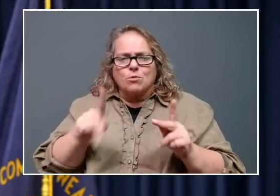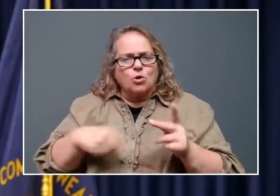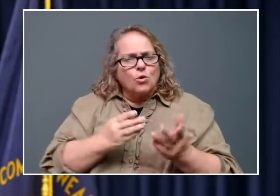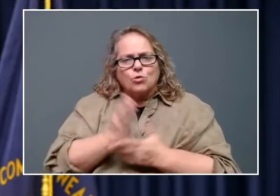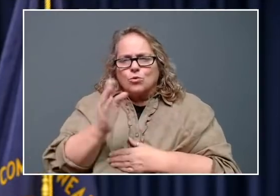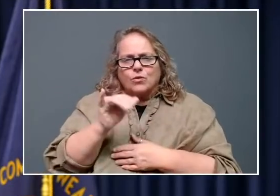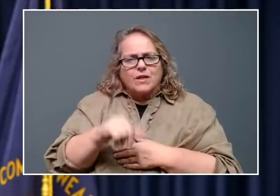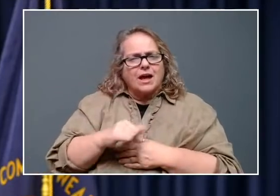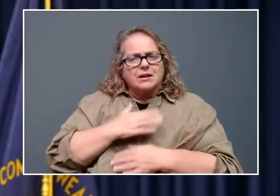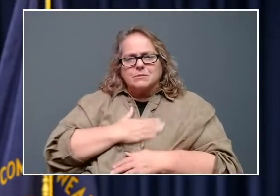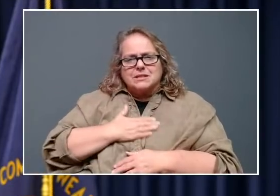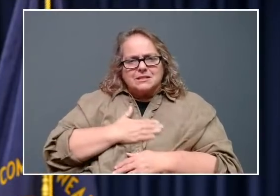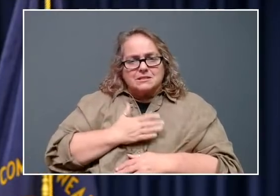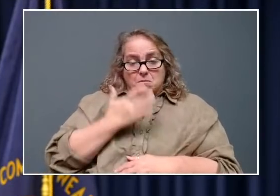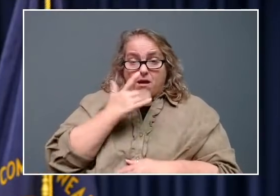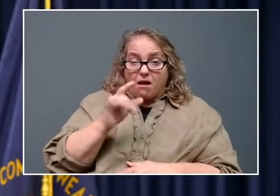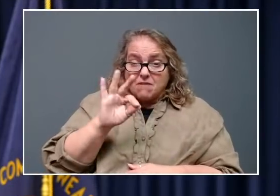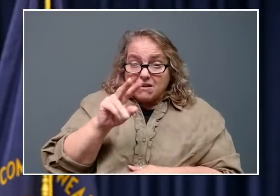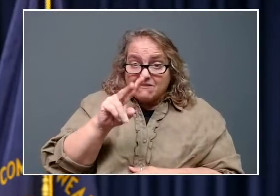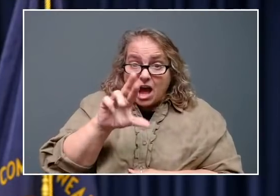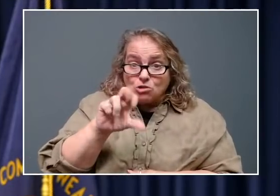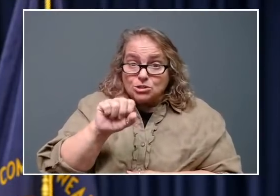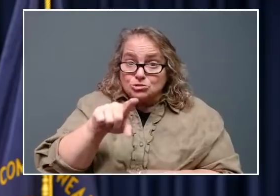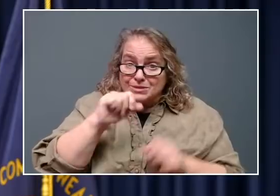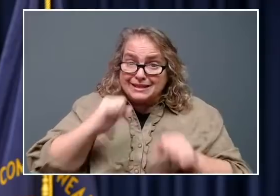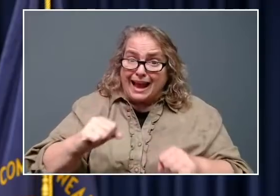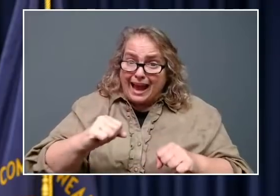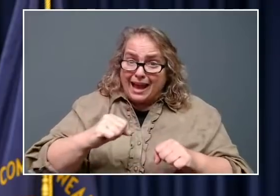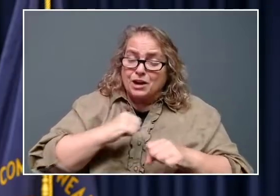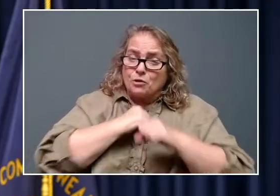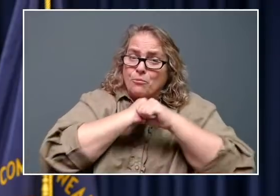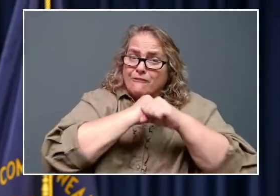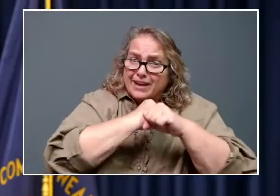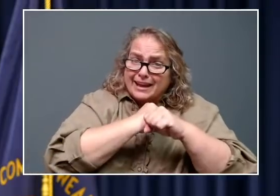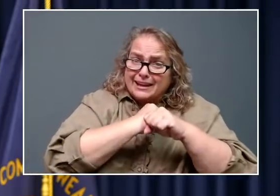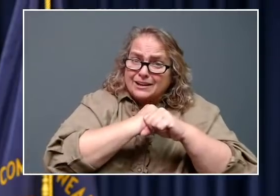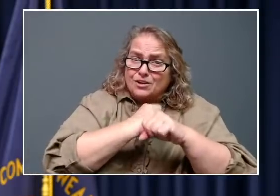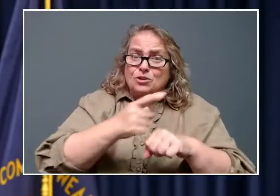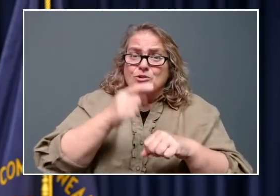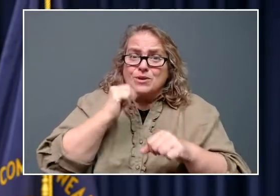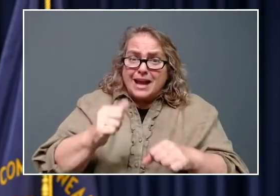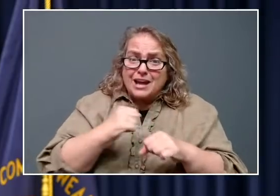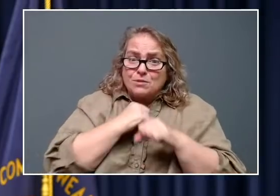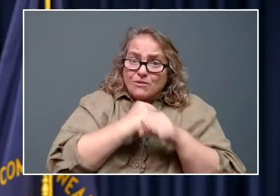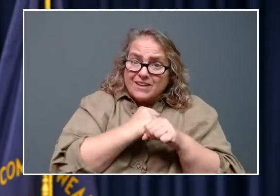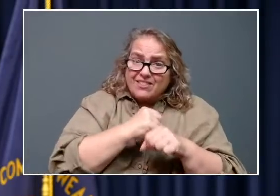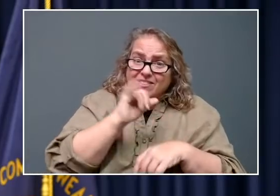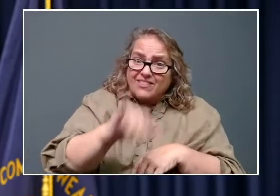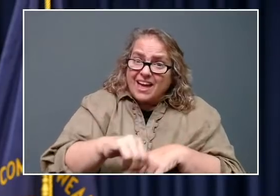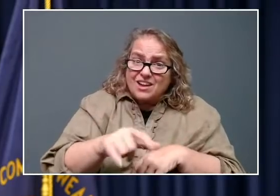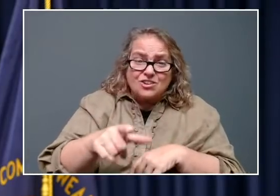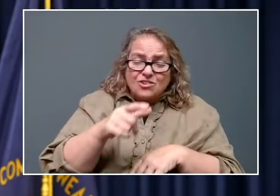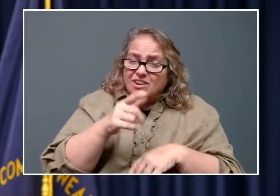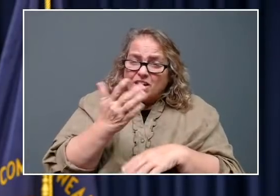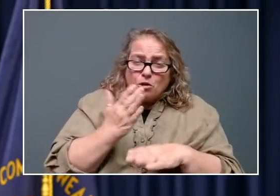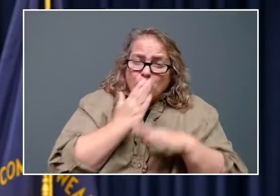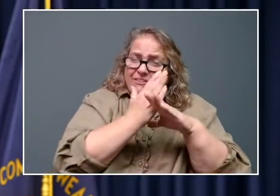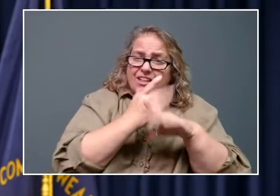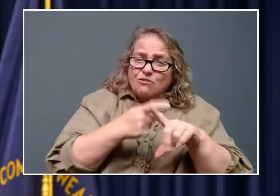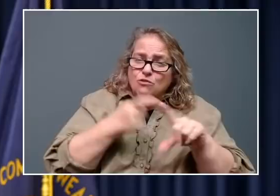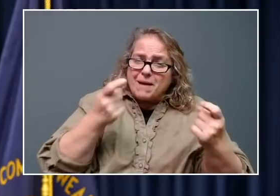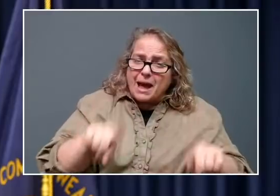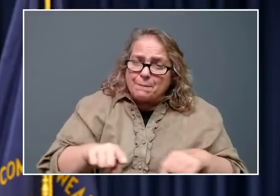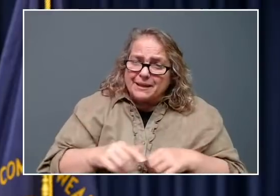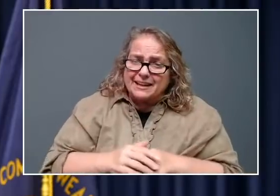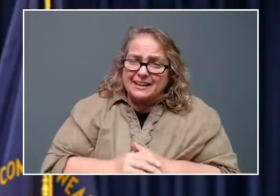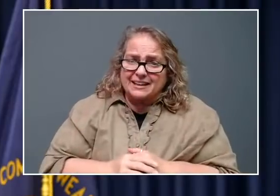based on a virus that we can prevent. We can prevent that loss by getting those vaccines, those boosters, and doing it right. All